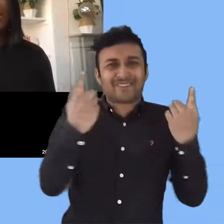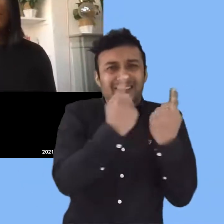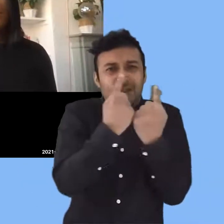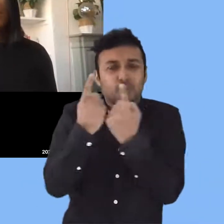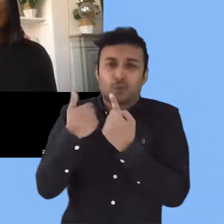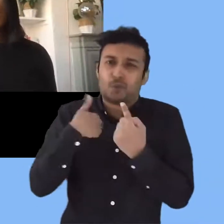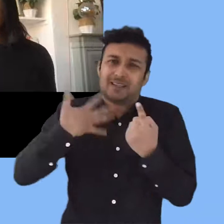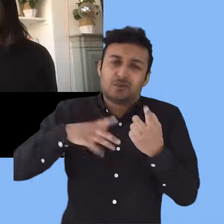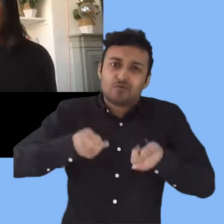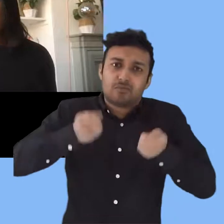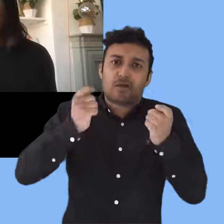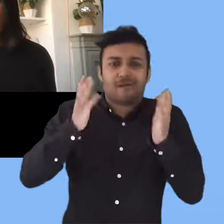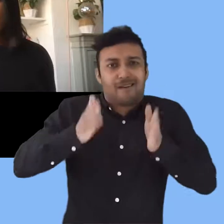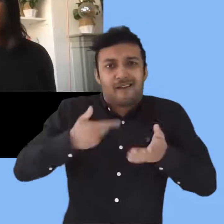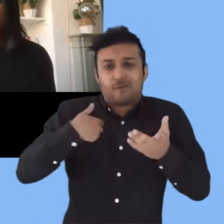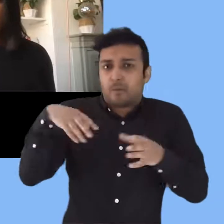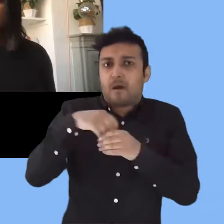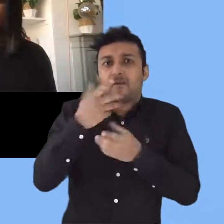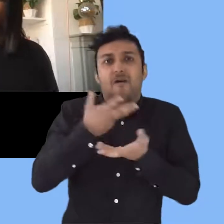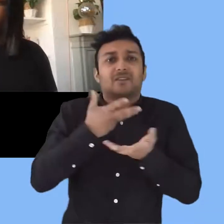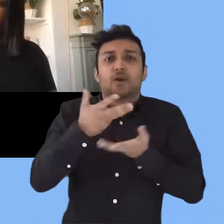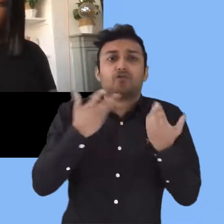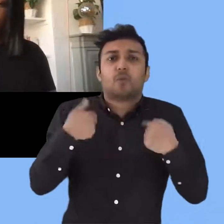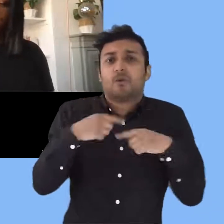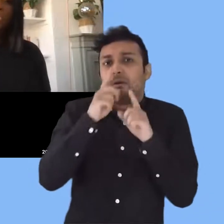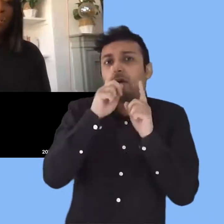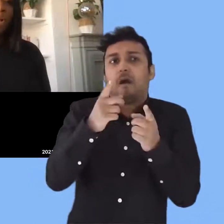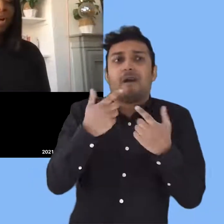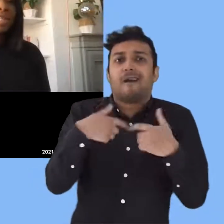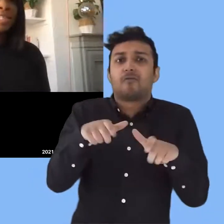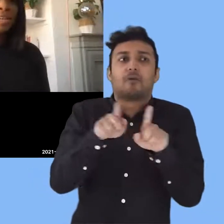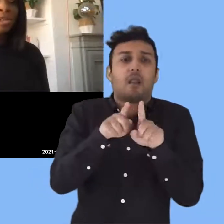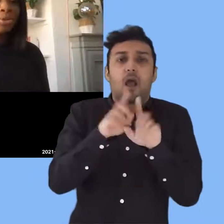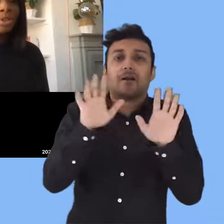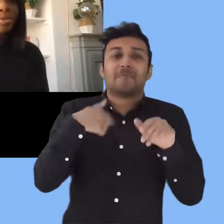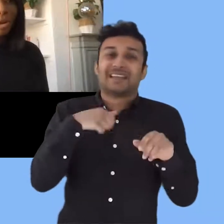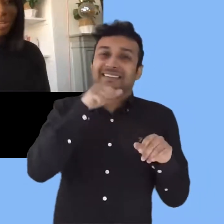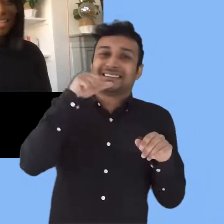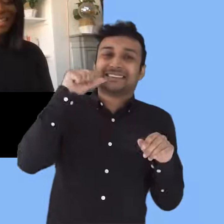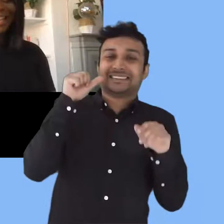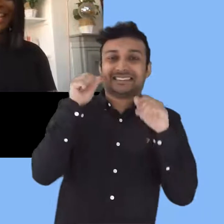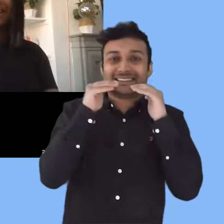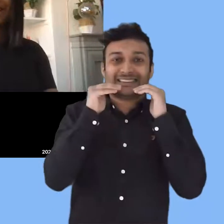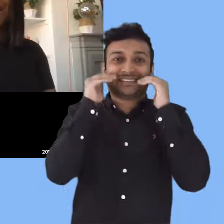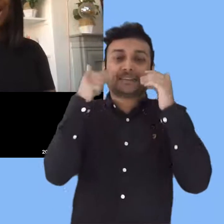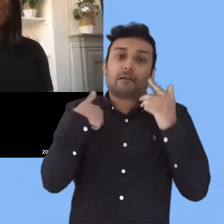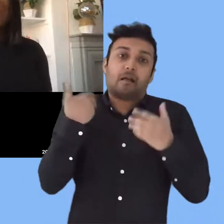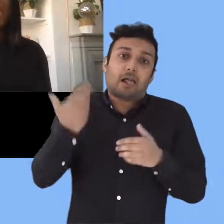having, and that we can no longer hide behind kindness. I talk about kindness a lot, Jules, you know this.